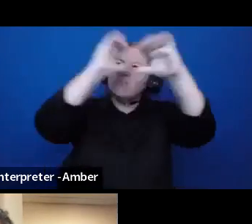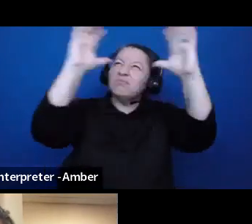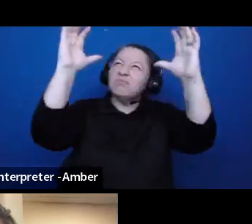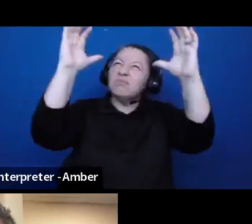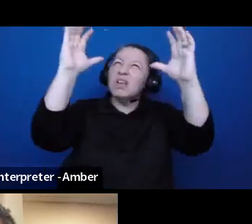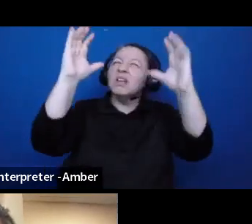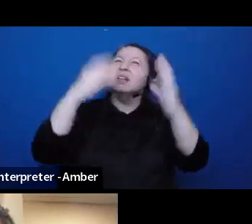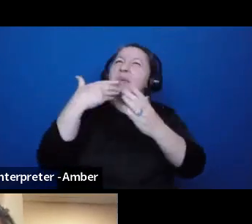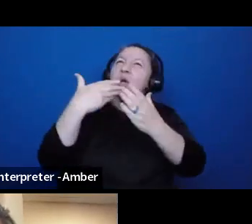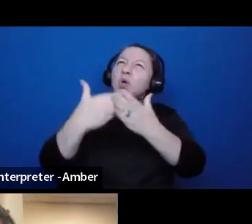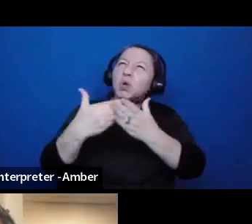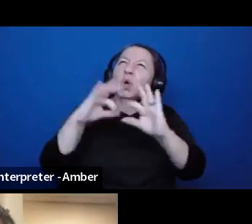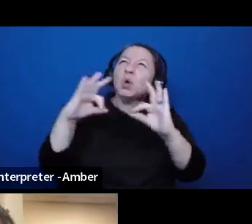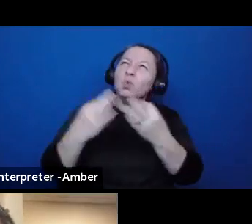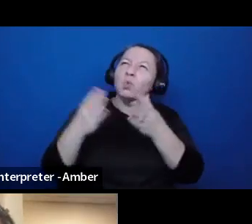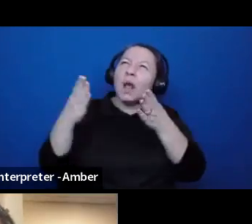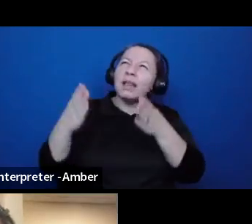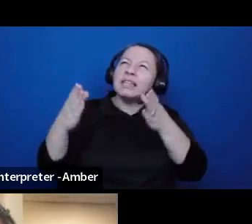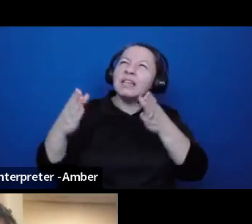other?